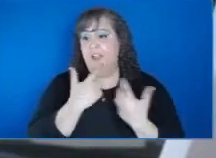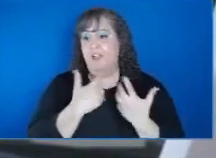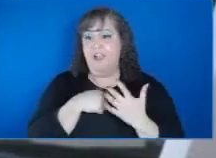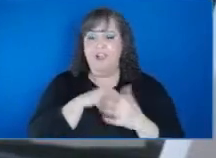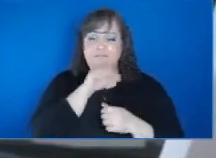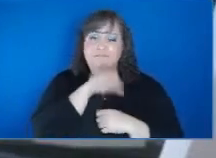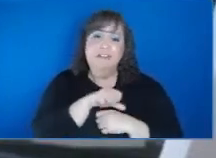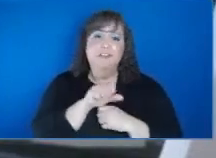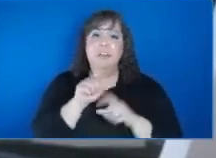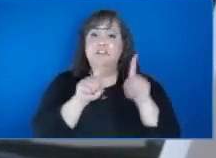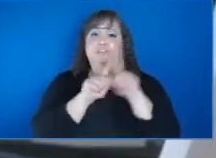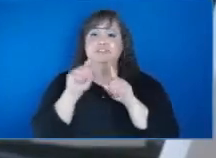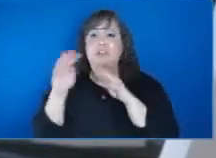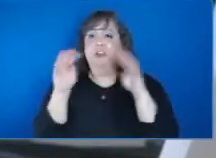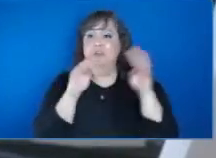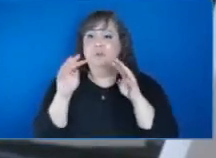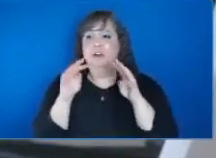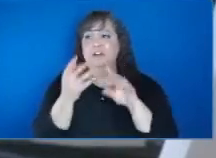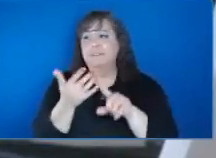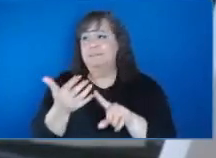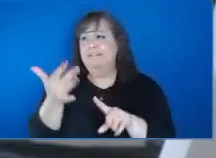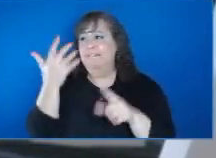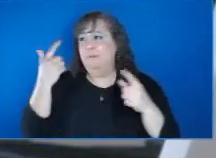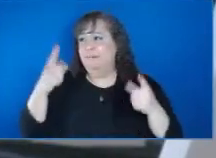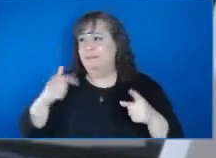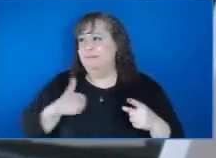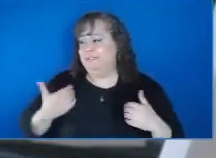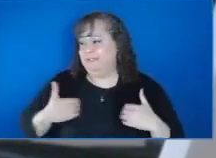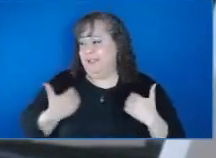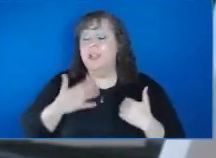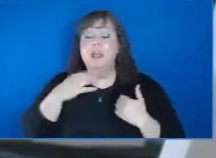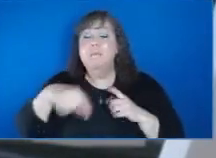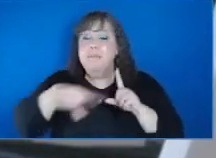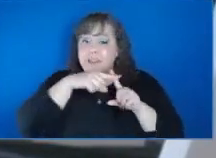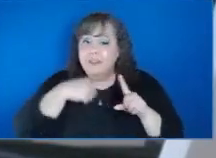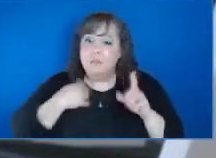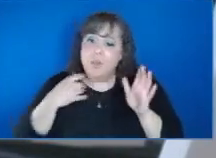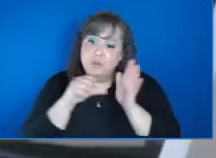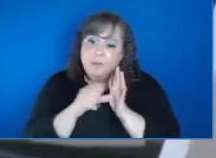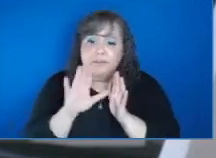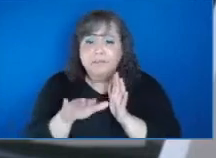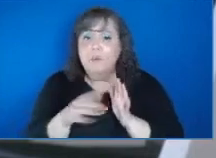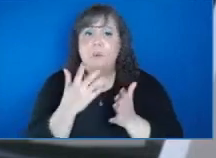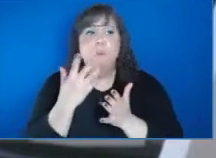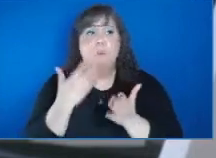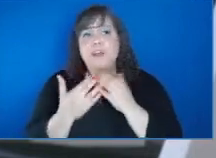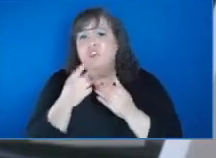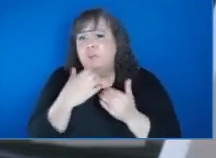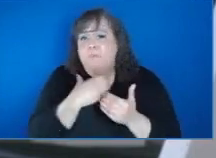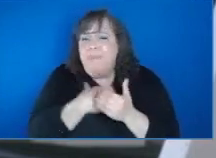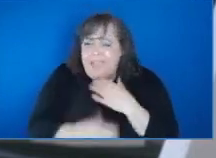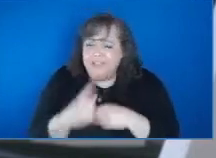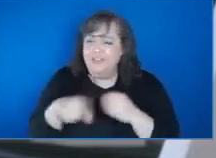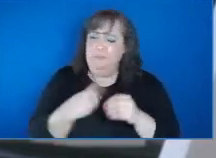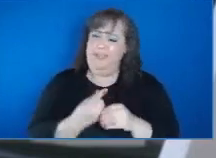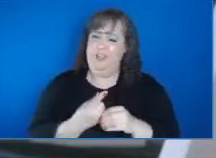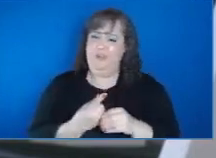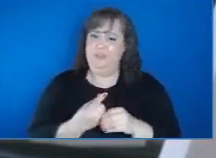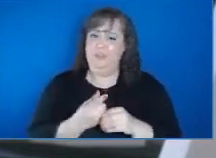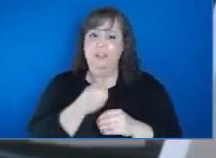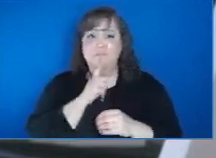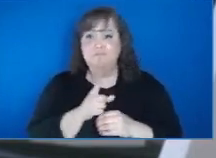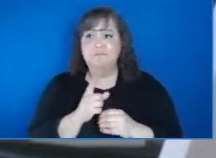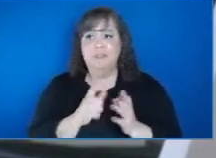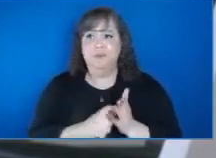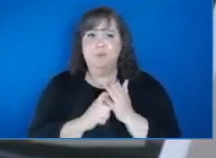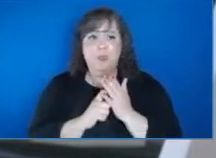early age. But I guess also one thing I want to stress is that you should do what you're passionate about and that it really does take all types to do this